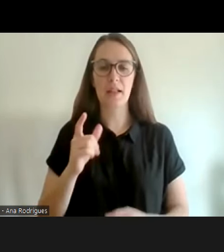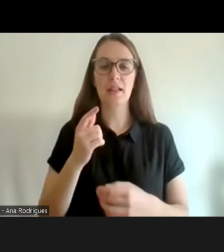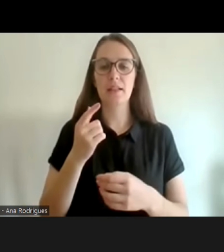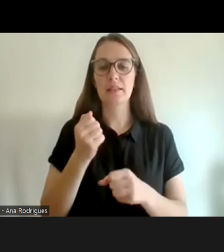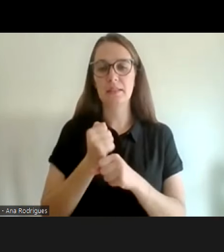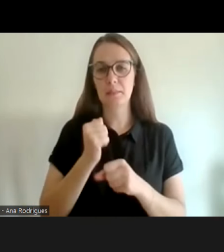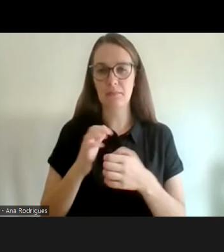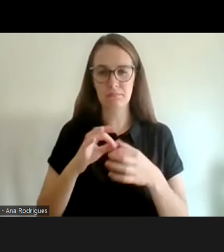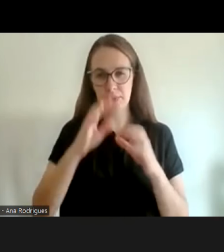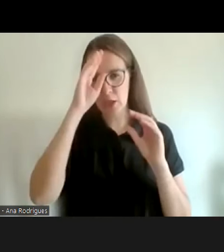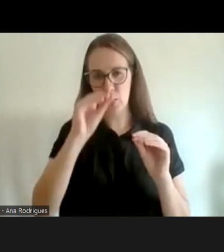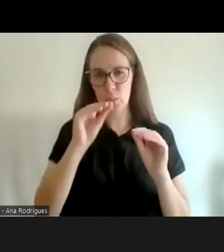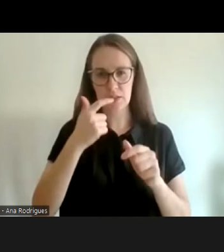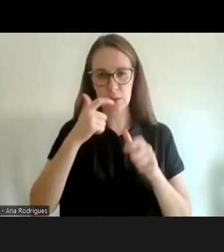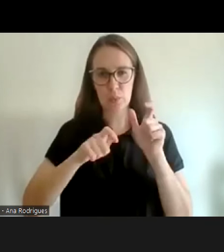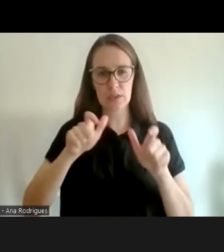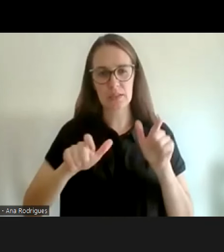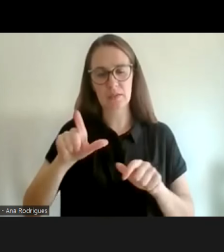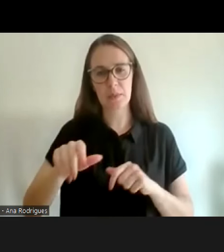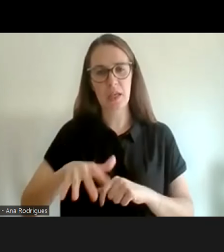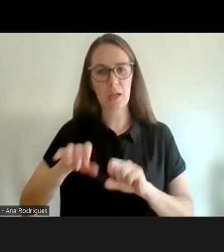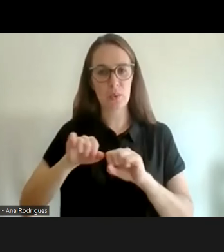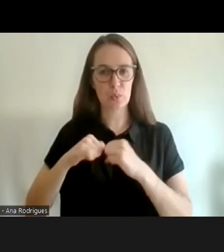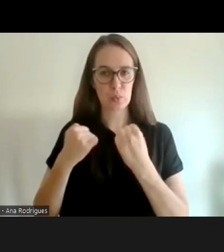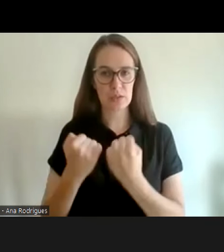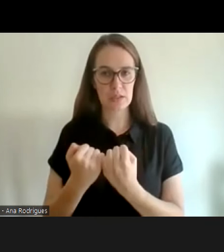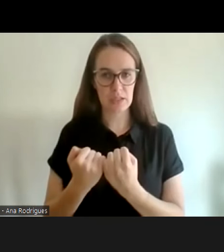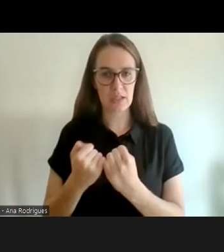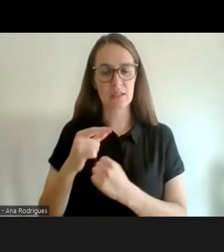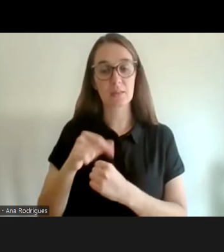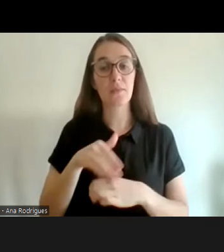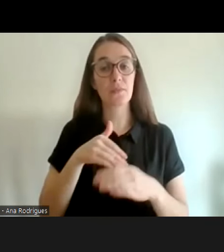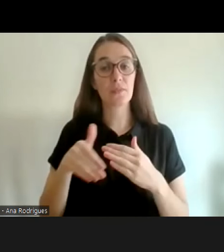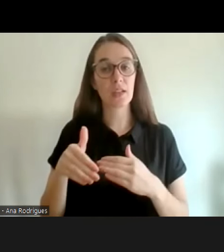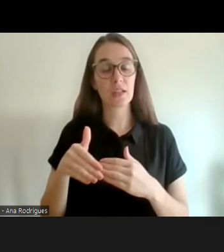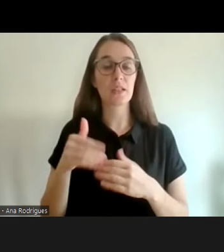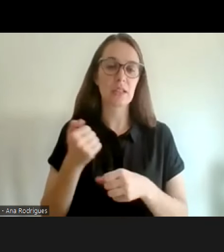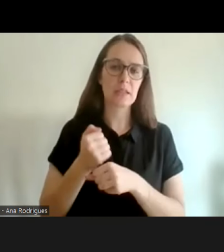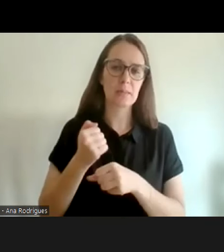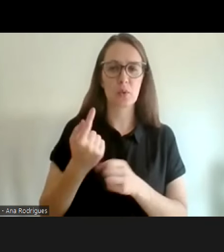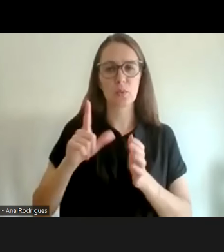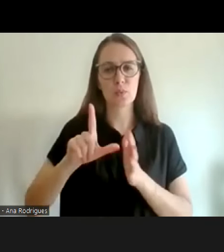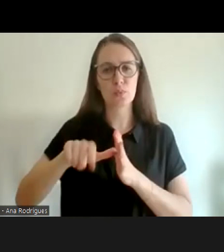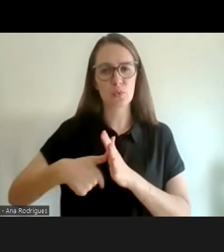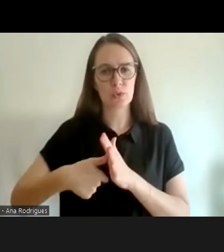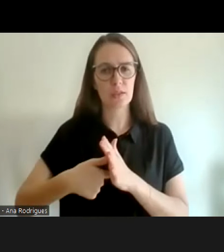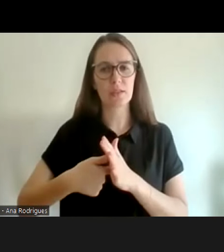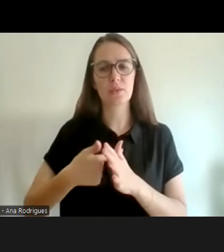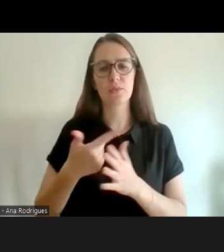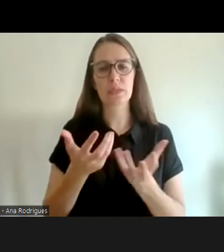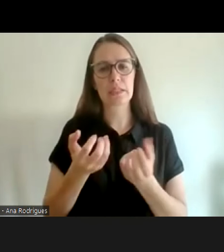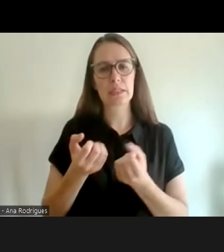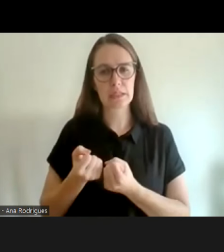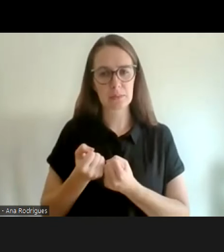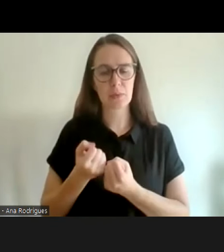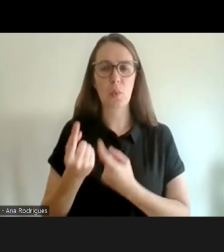the Competendo project, which was funded by Erasmus+. And she attended the School of System Change